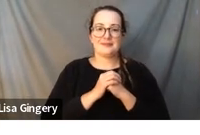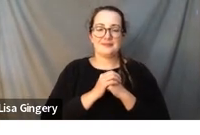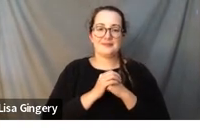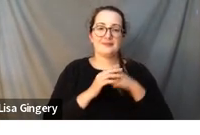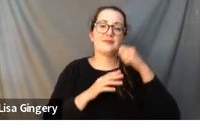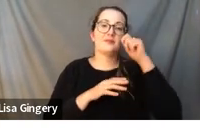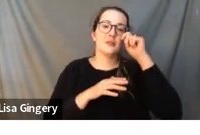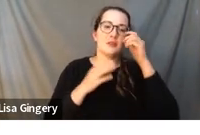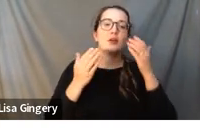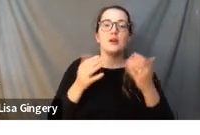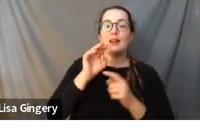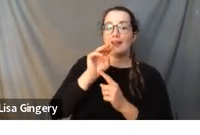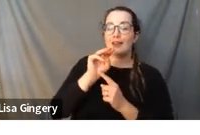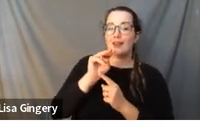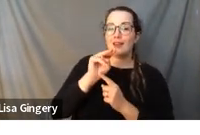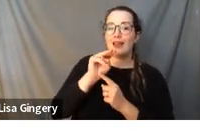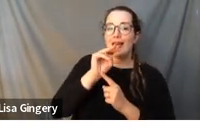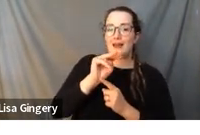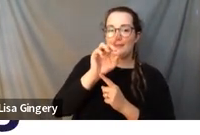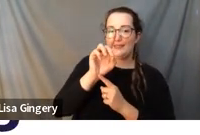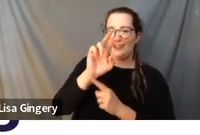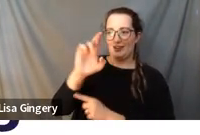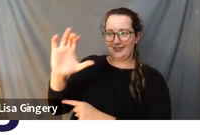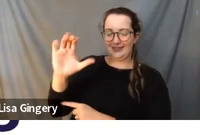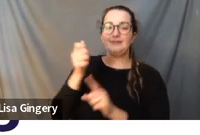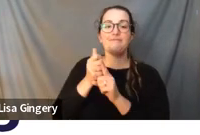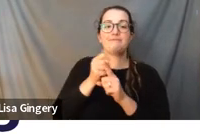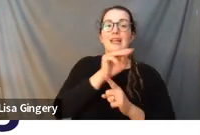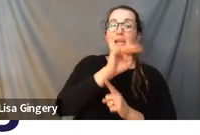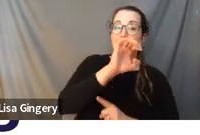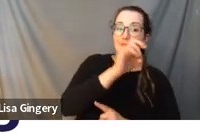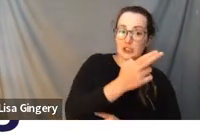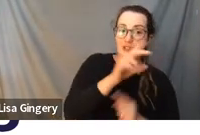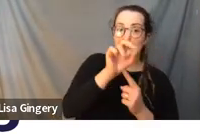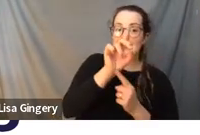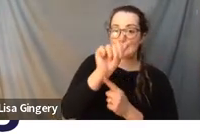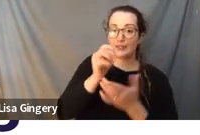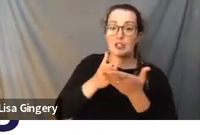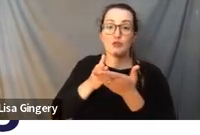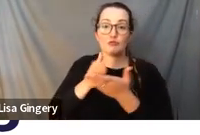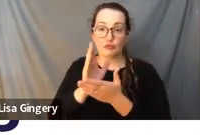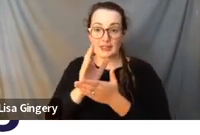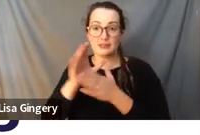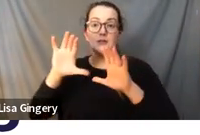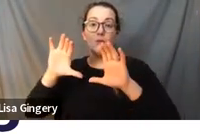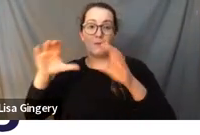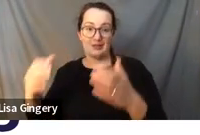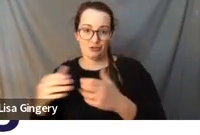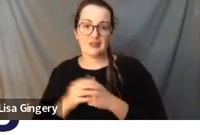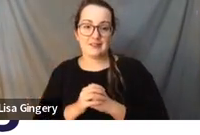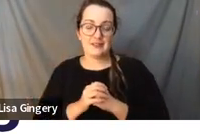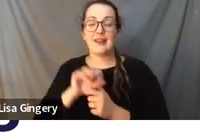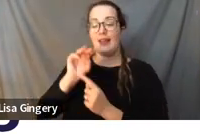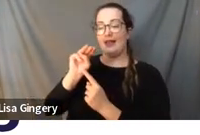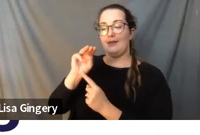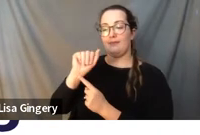So Michigan, MDRC stands for Michigan Disability Rights Coalition, and MATP is